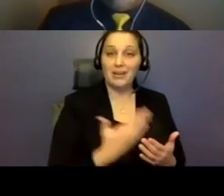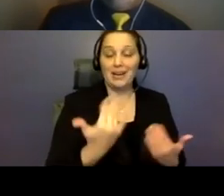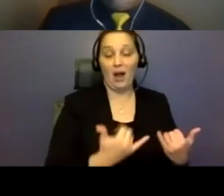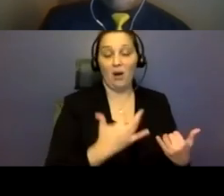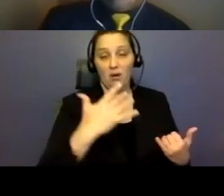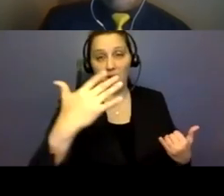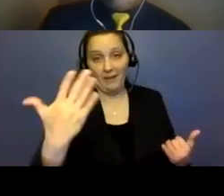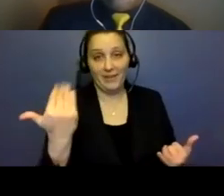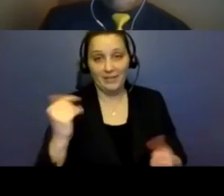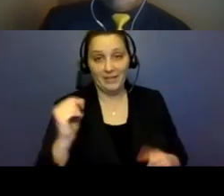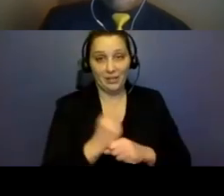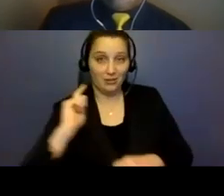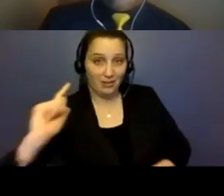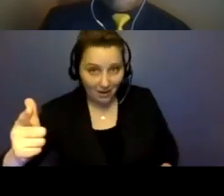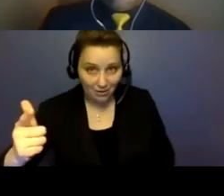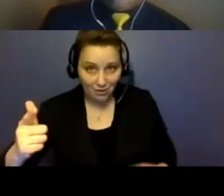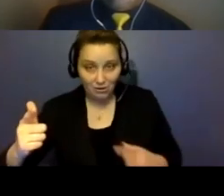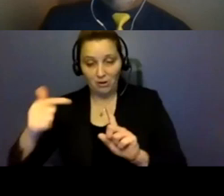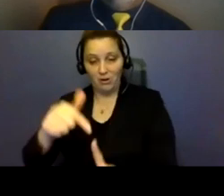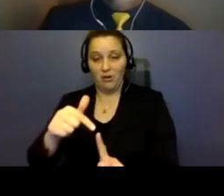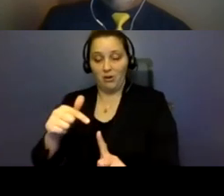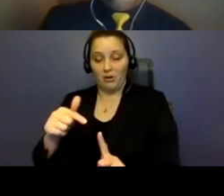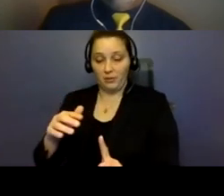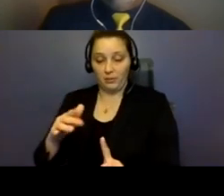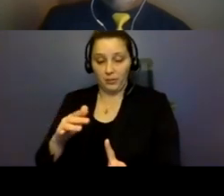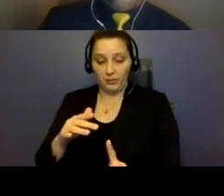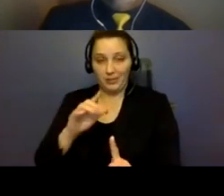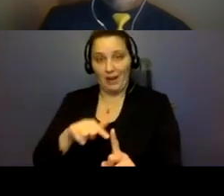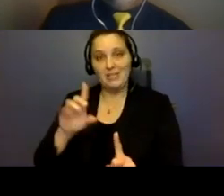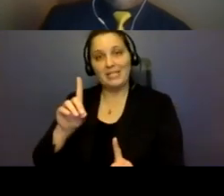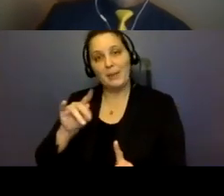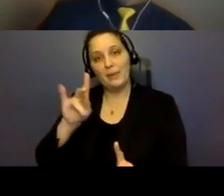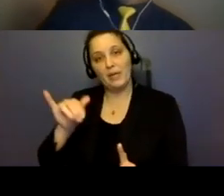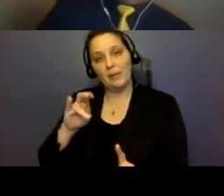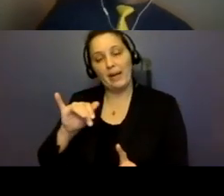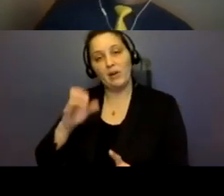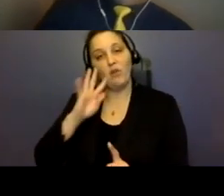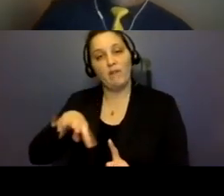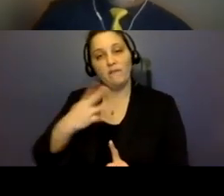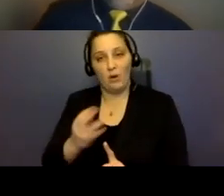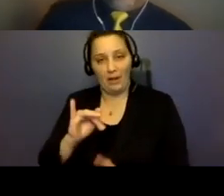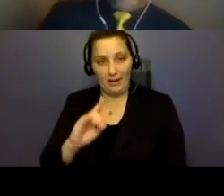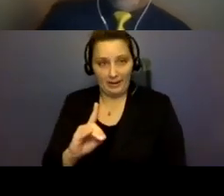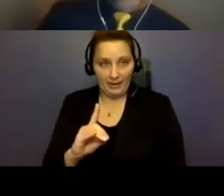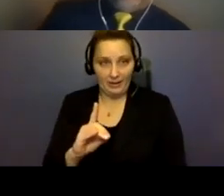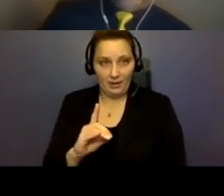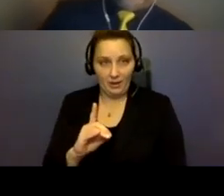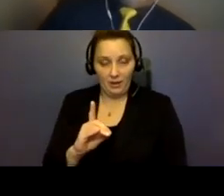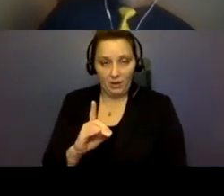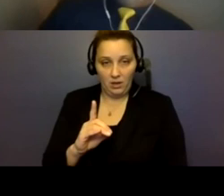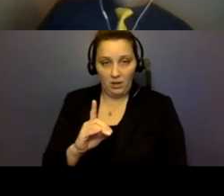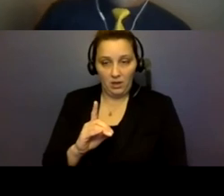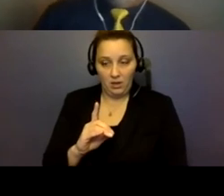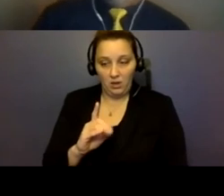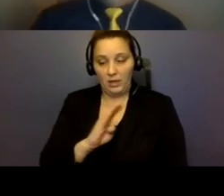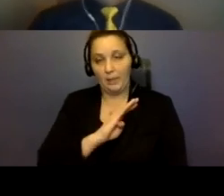and as I was the deputy commanding general for 4th ID, we came back out of the